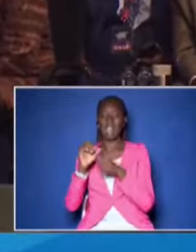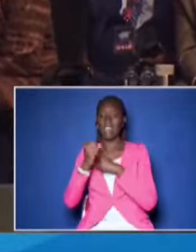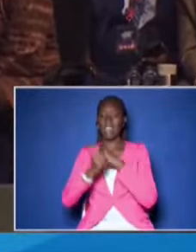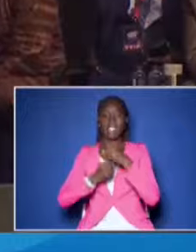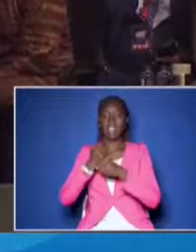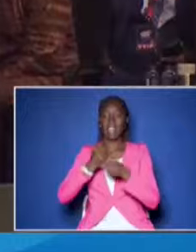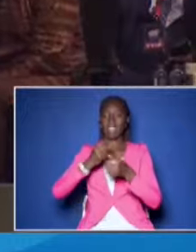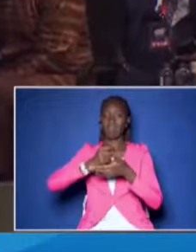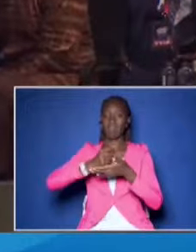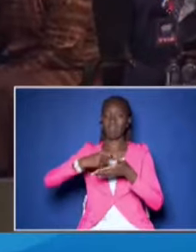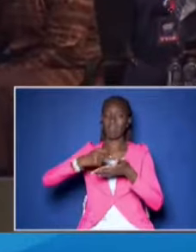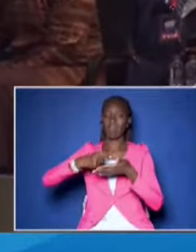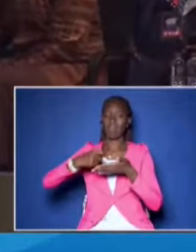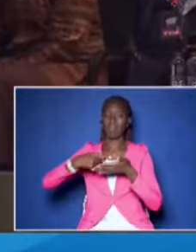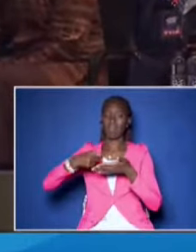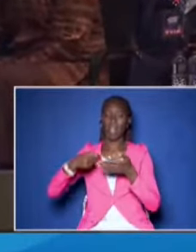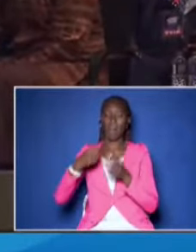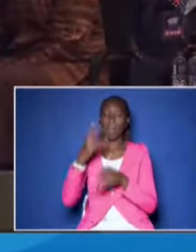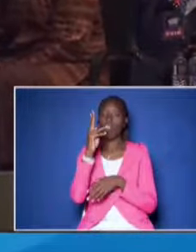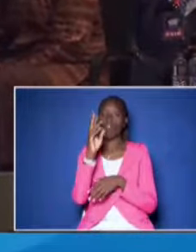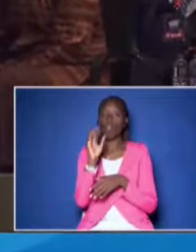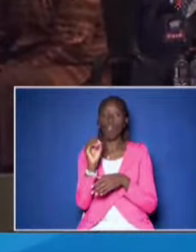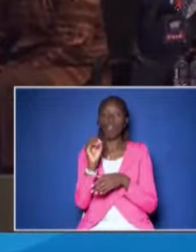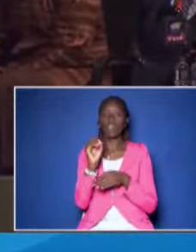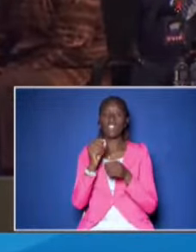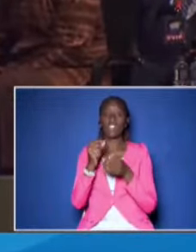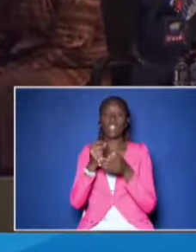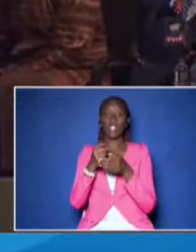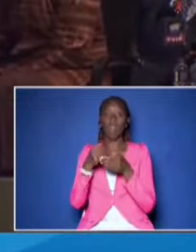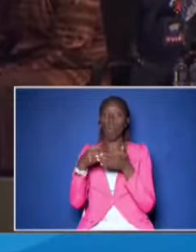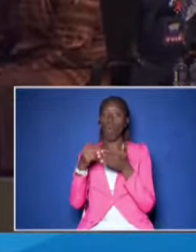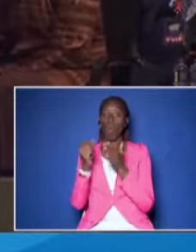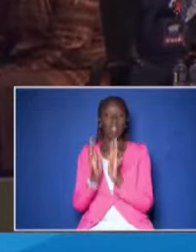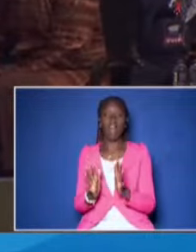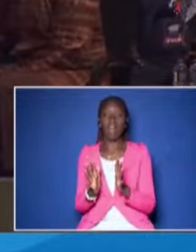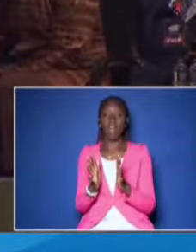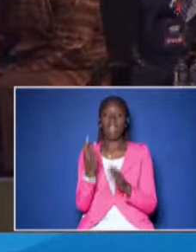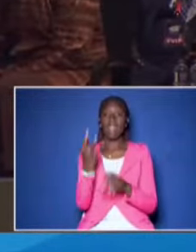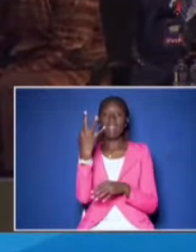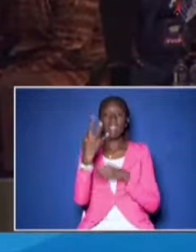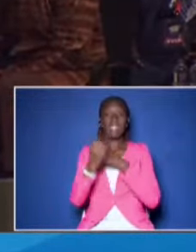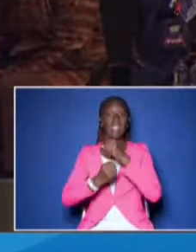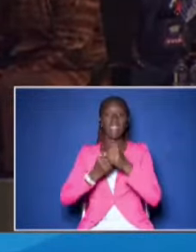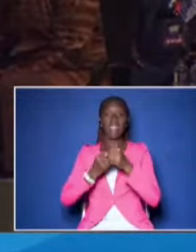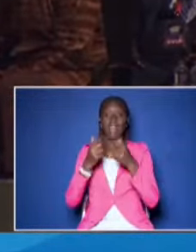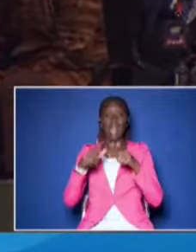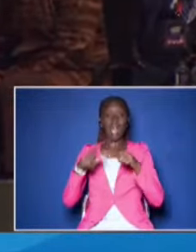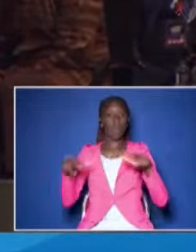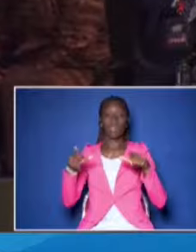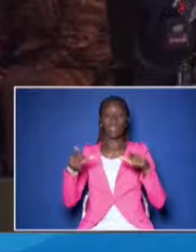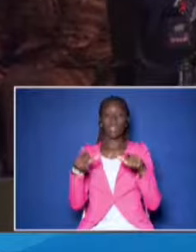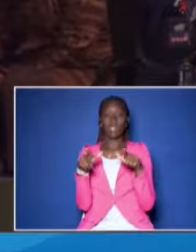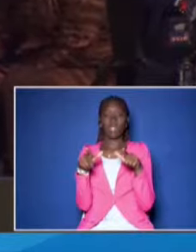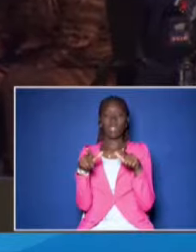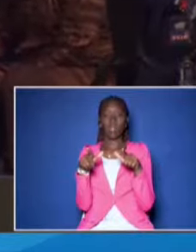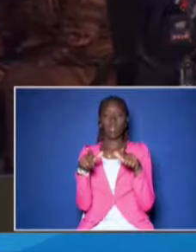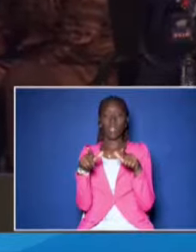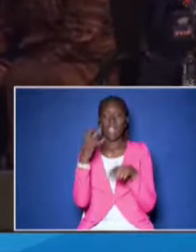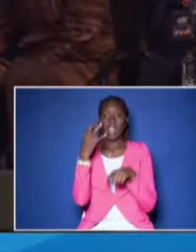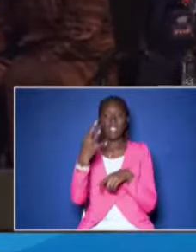years 40 authors three languages